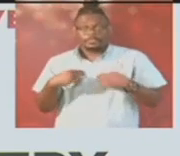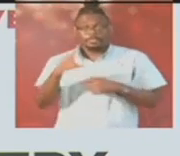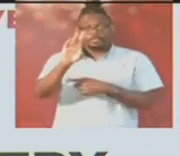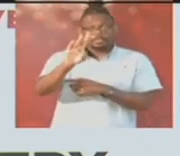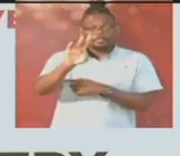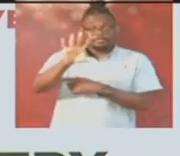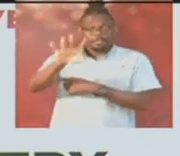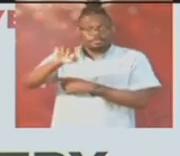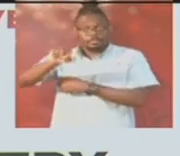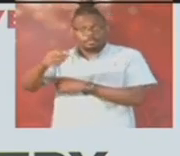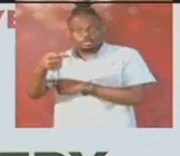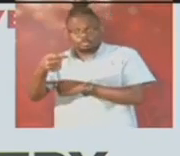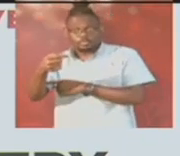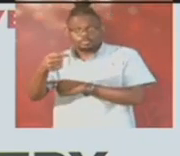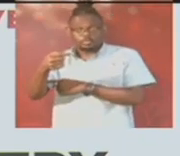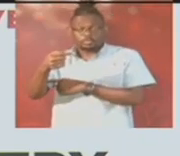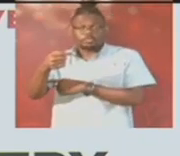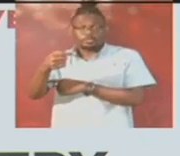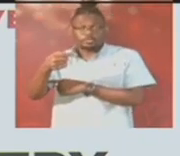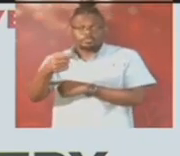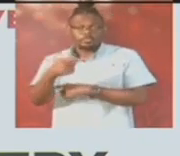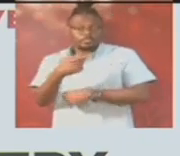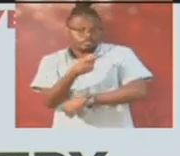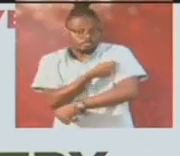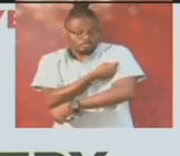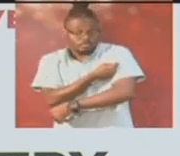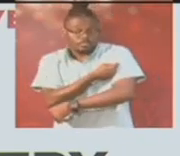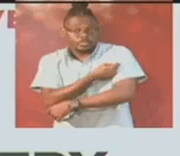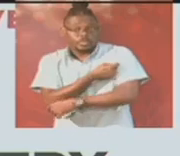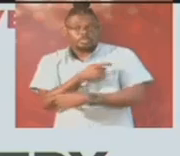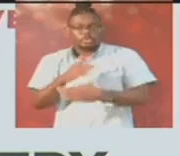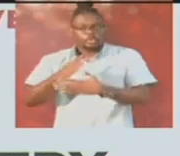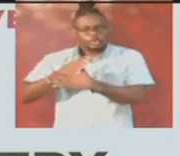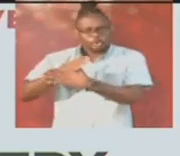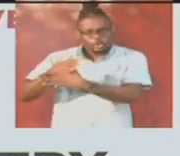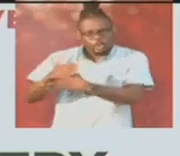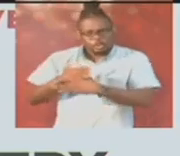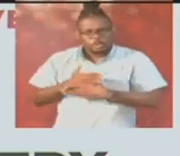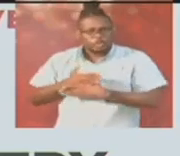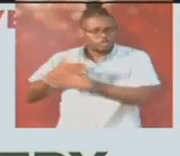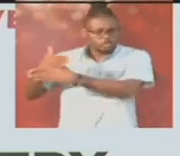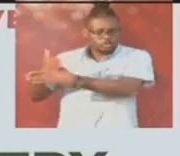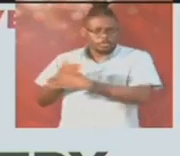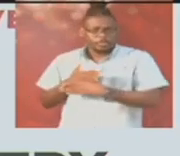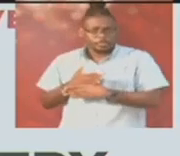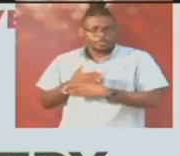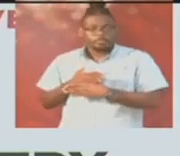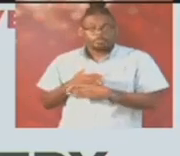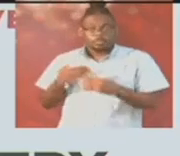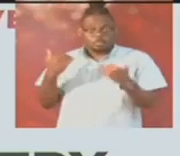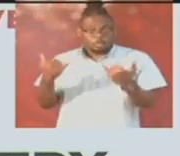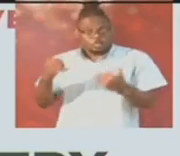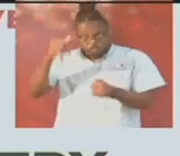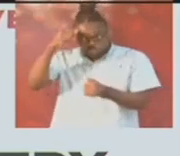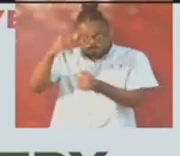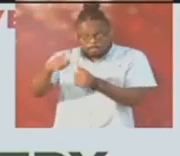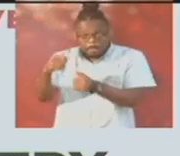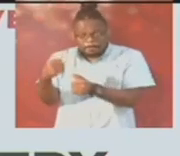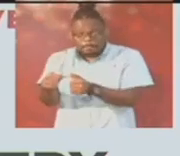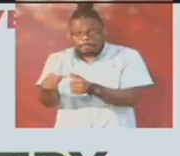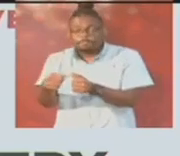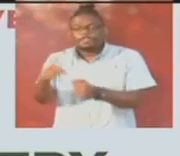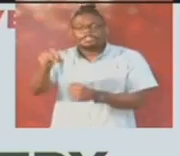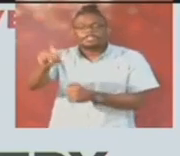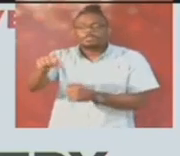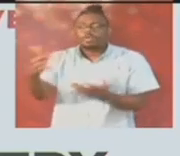75,600 doses for distribution. Bearing in mind that it's a two-dose